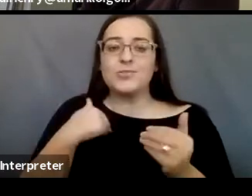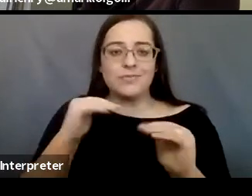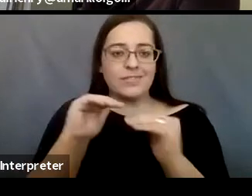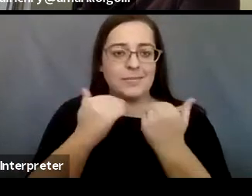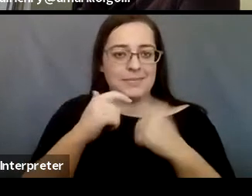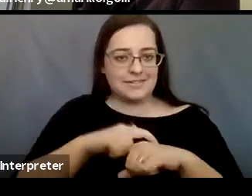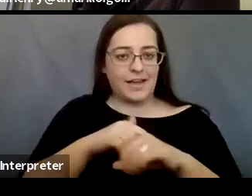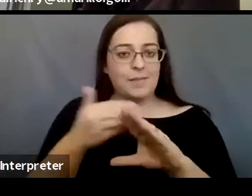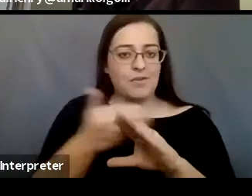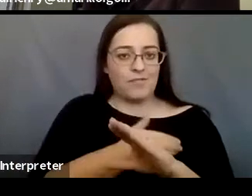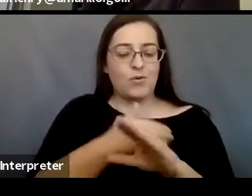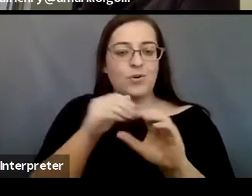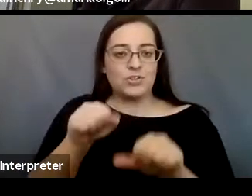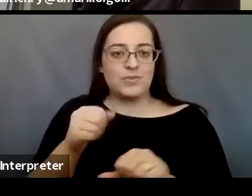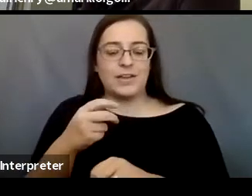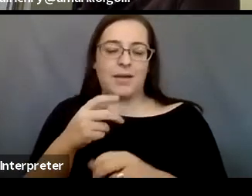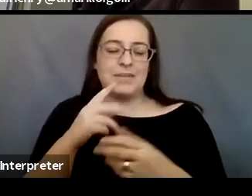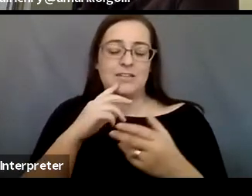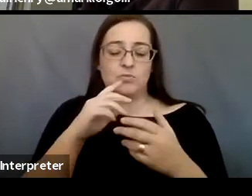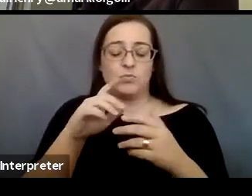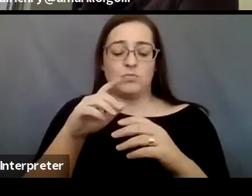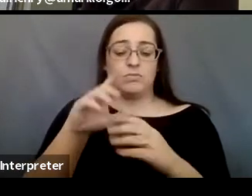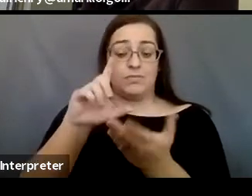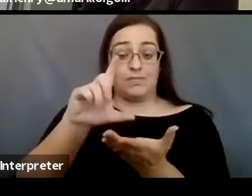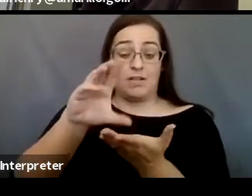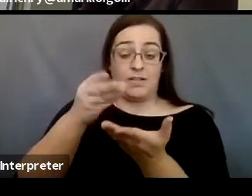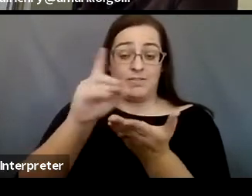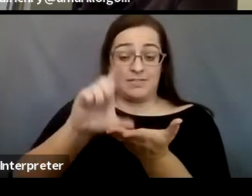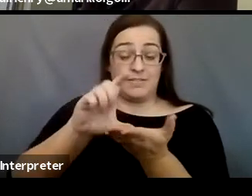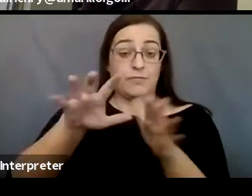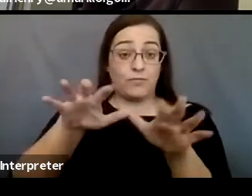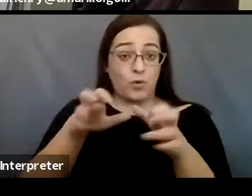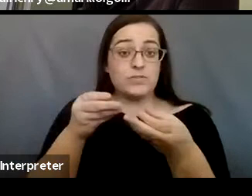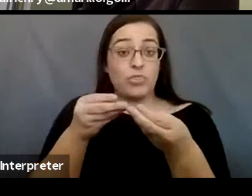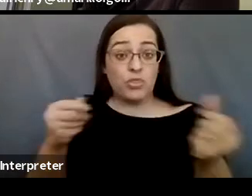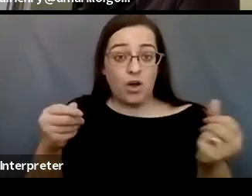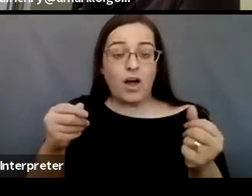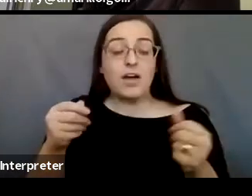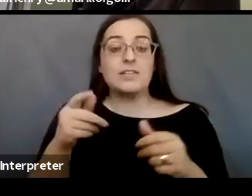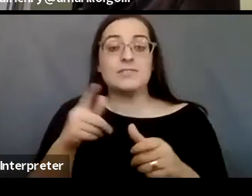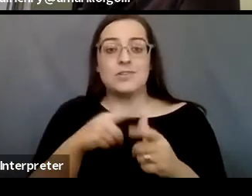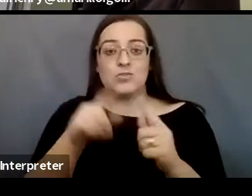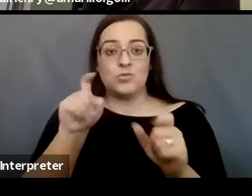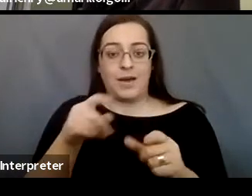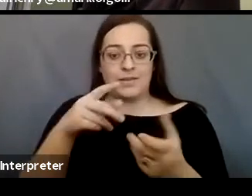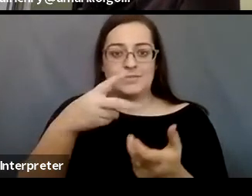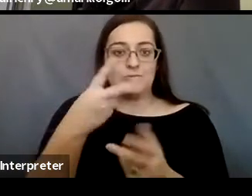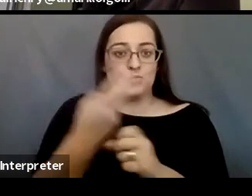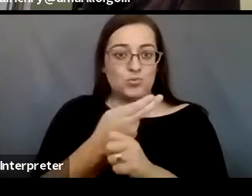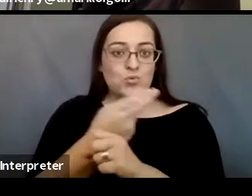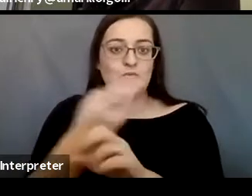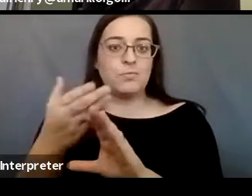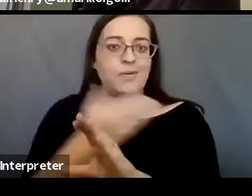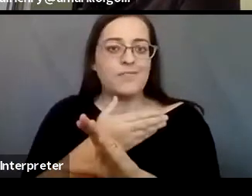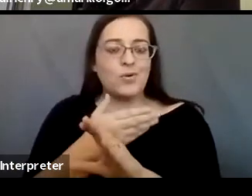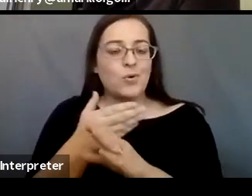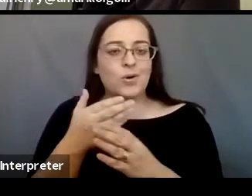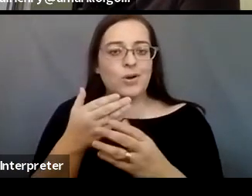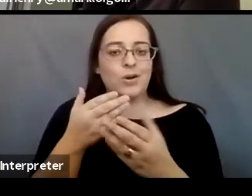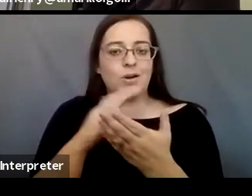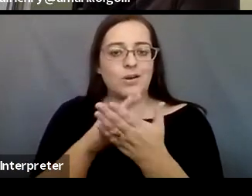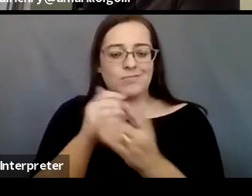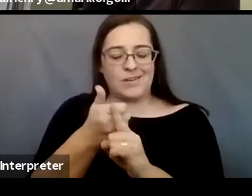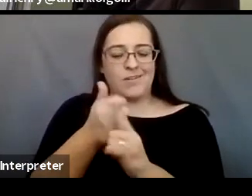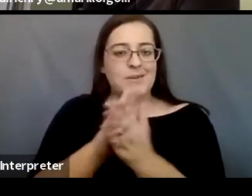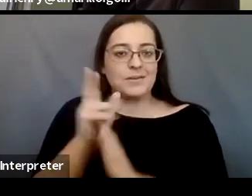can immunize people, before you risk the vaccine going bad. So that's part of it, is how do we make sure we don't waste one